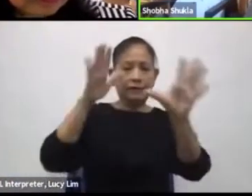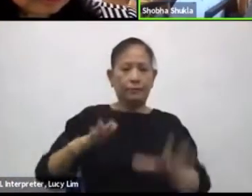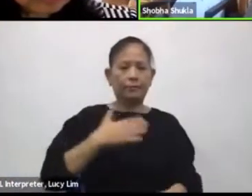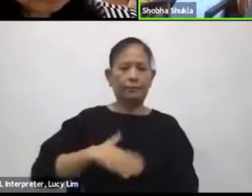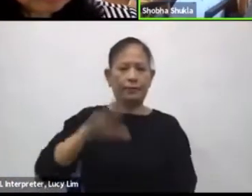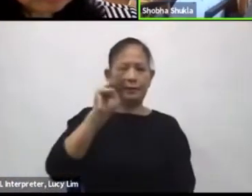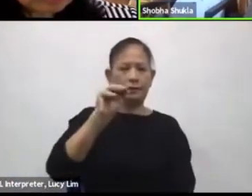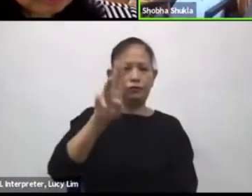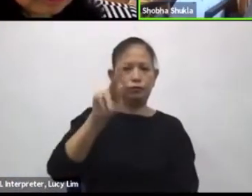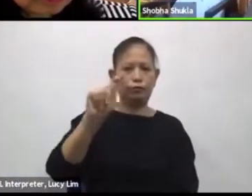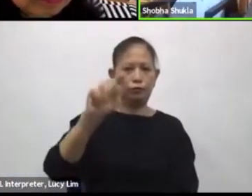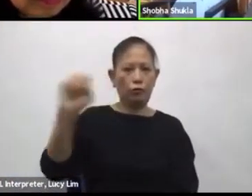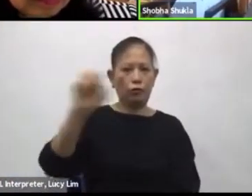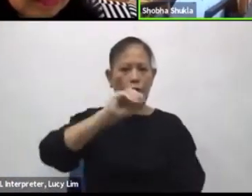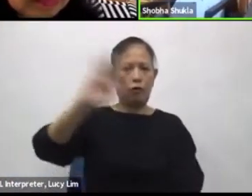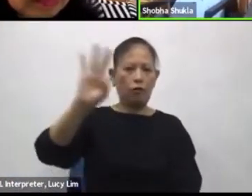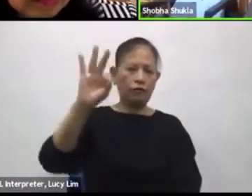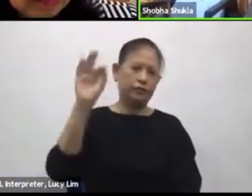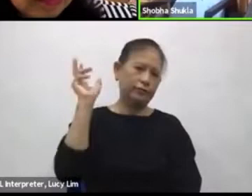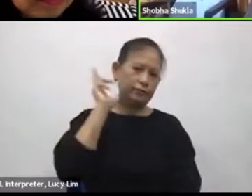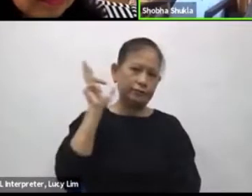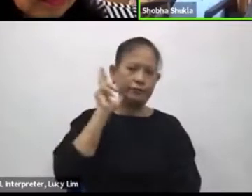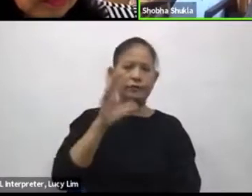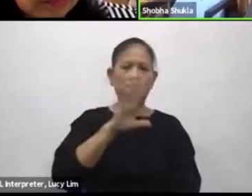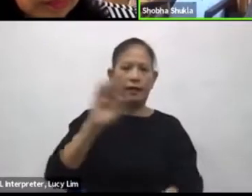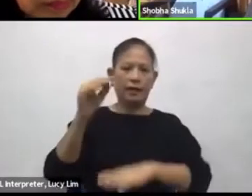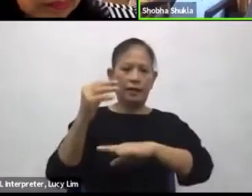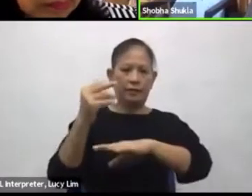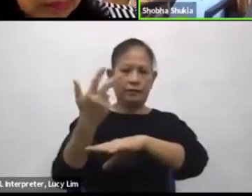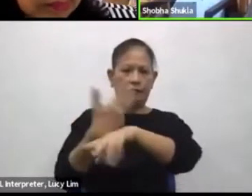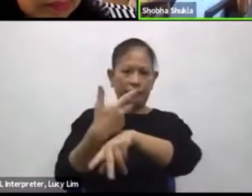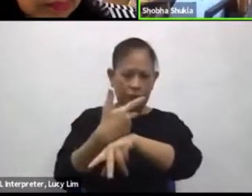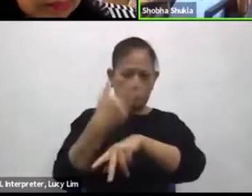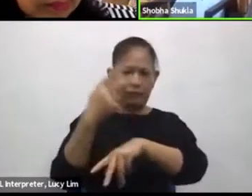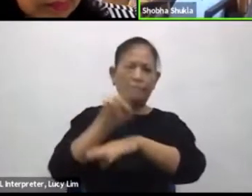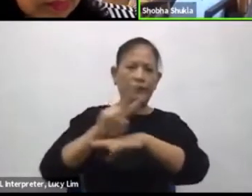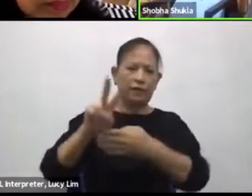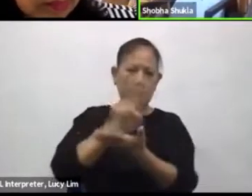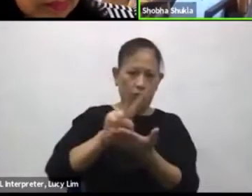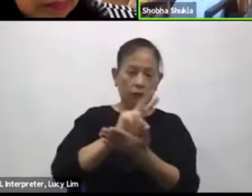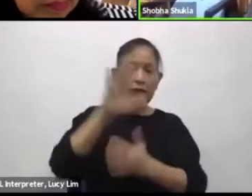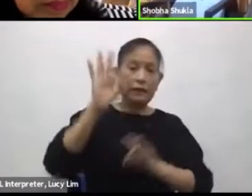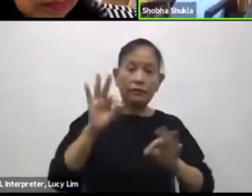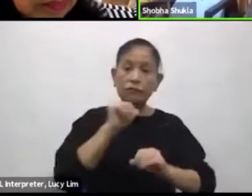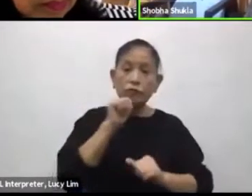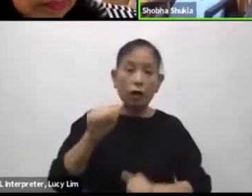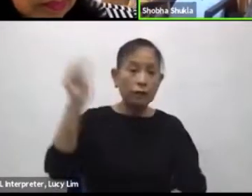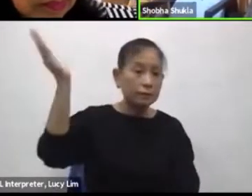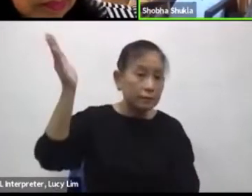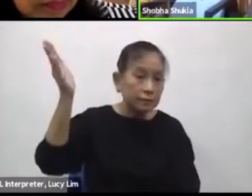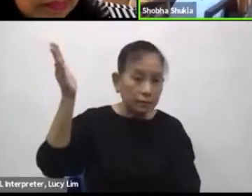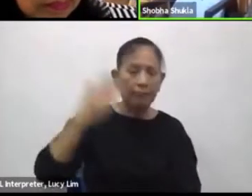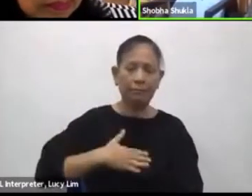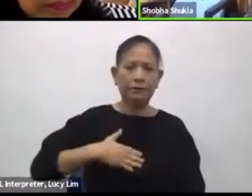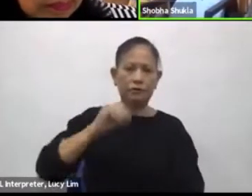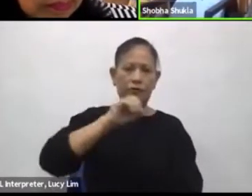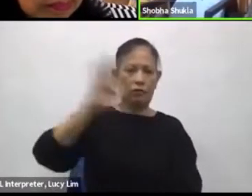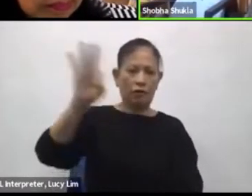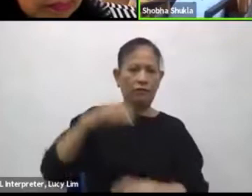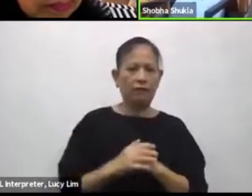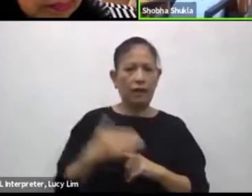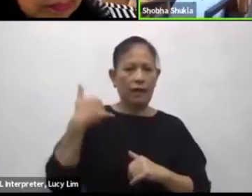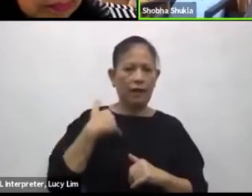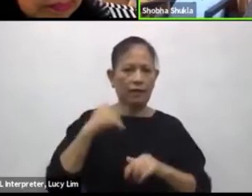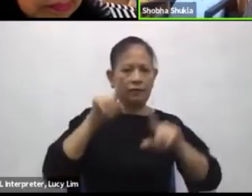session. Presenters are also requested to mute themselves when not speaking. There will be a question and answer